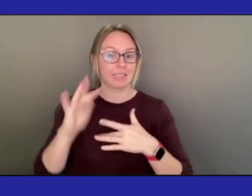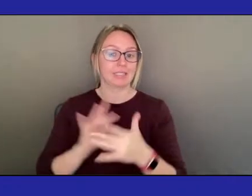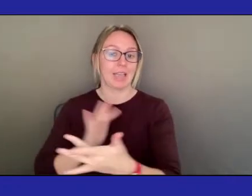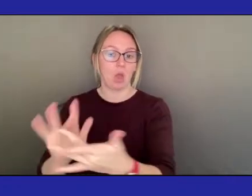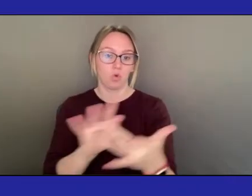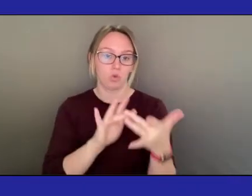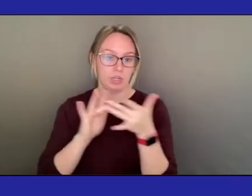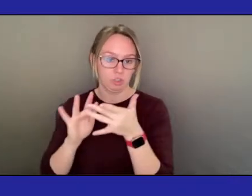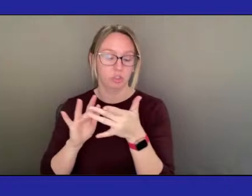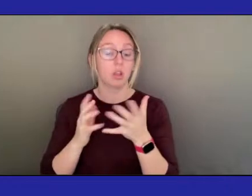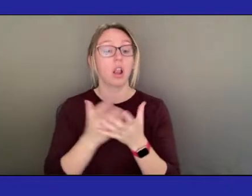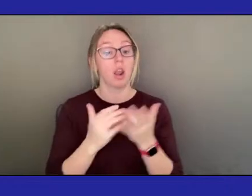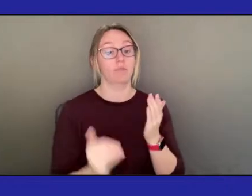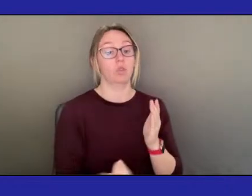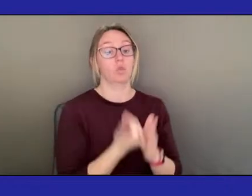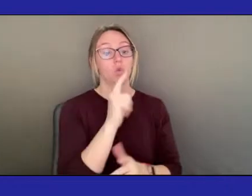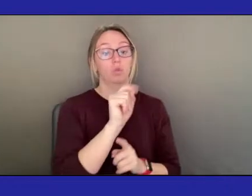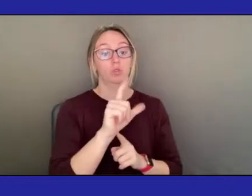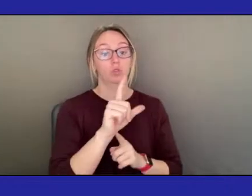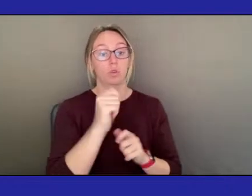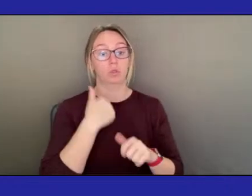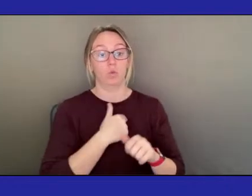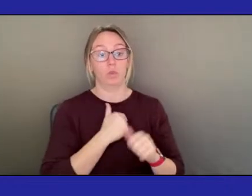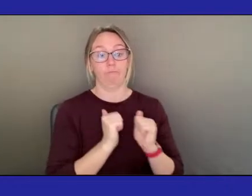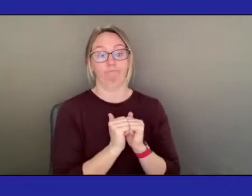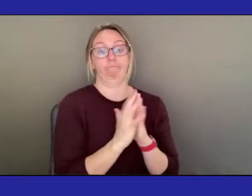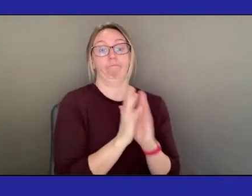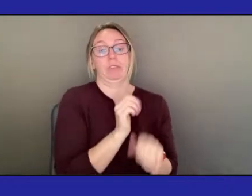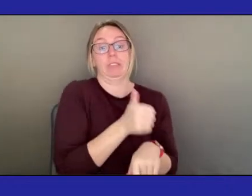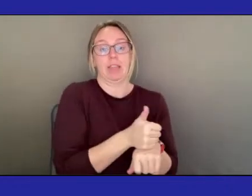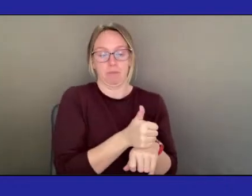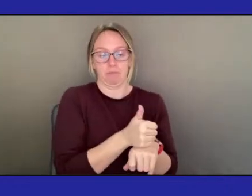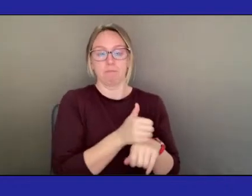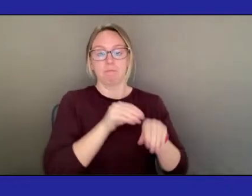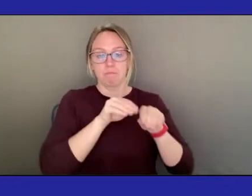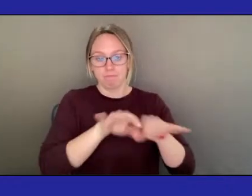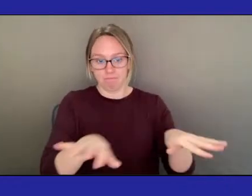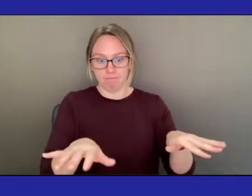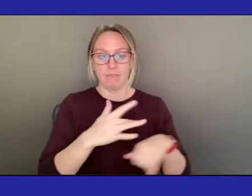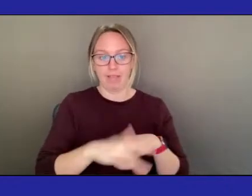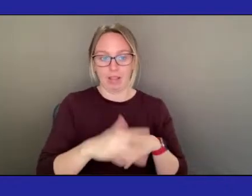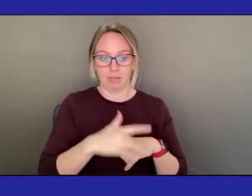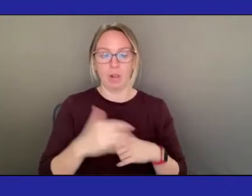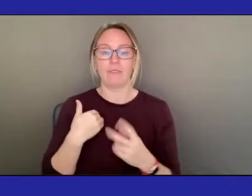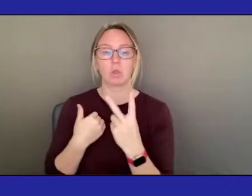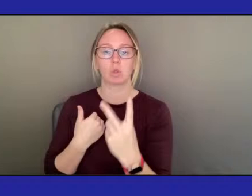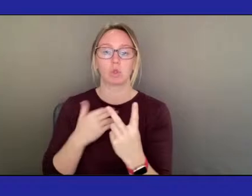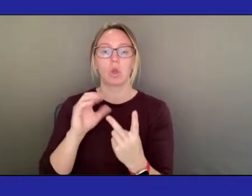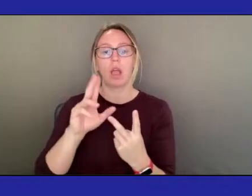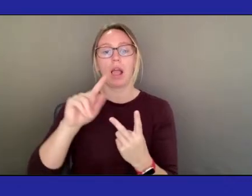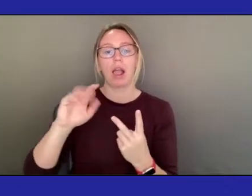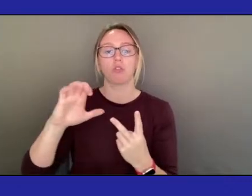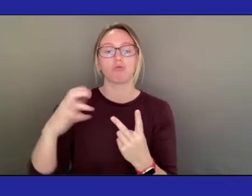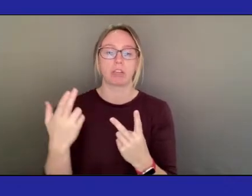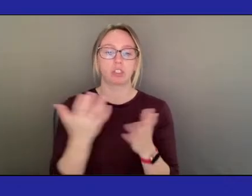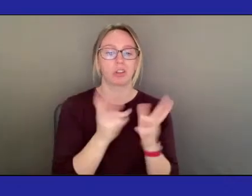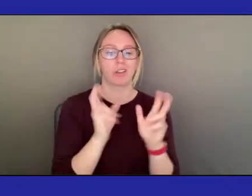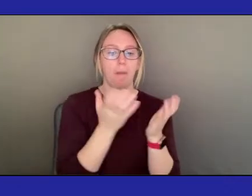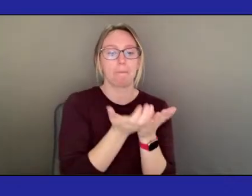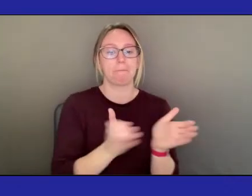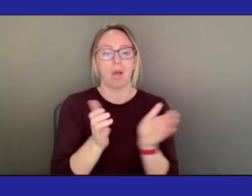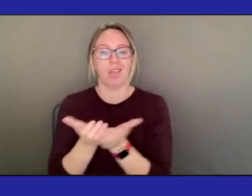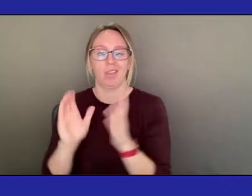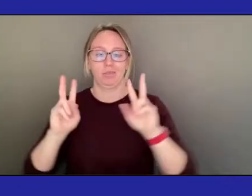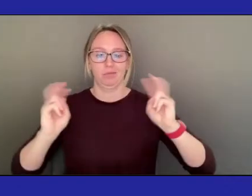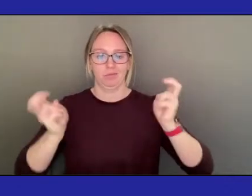new tools we launched. So we have two outreach buckets that are focused on patients who don't have an upcoming appointment. So those